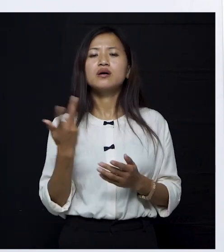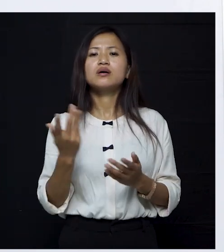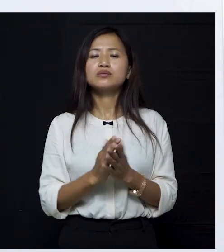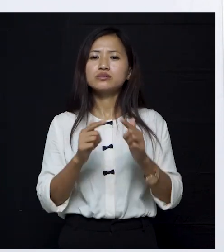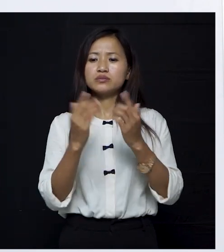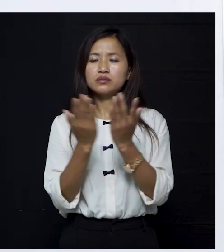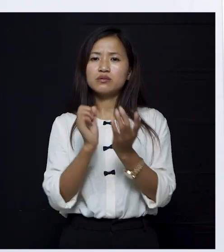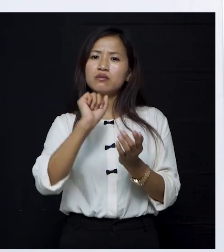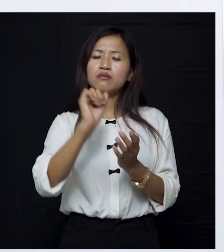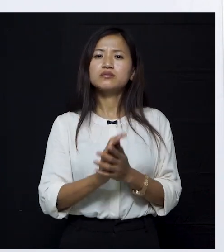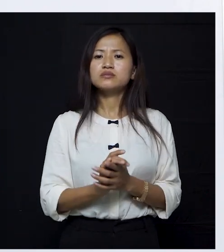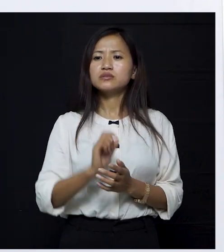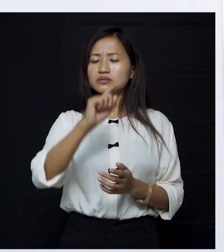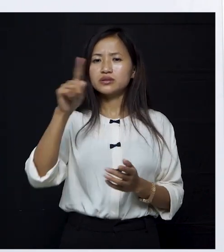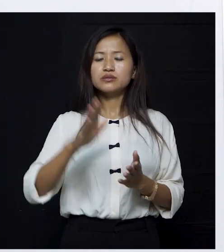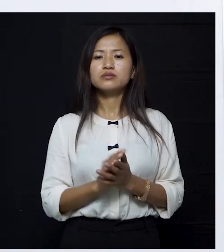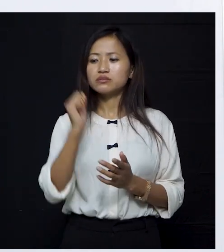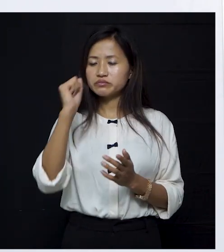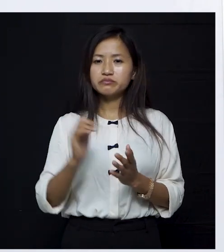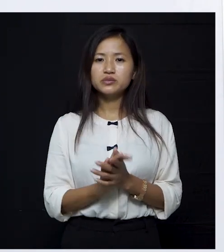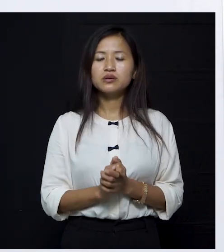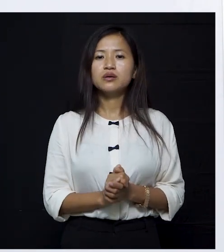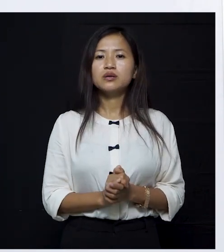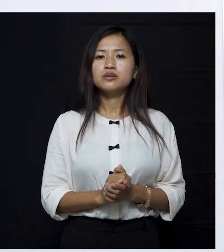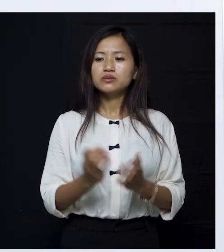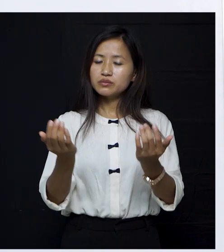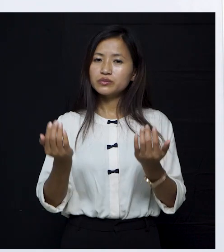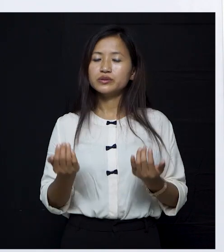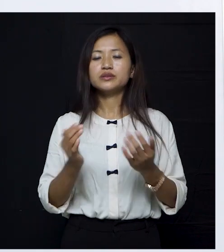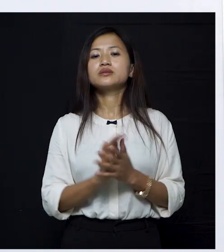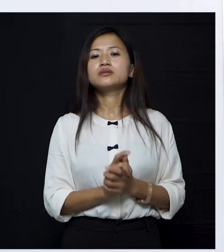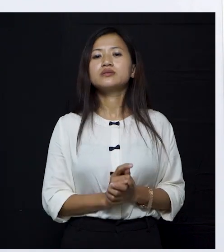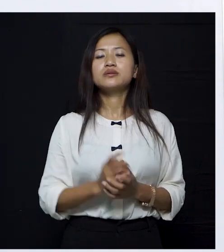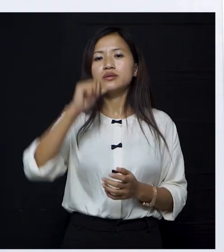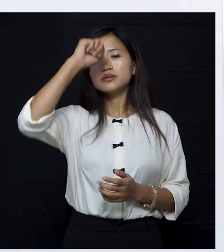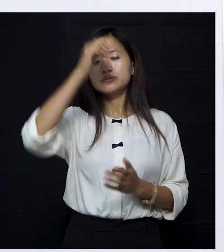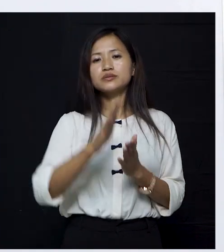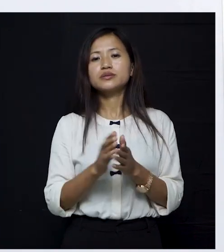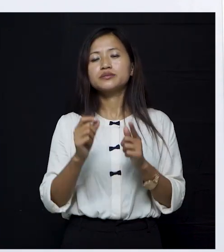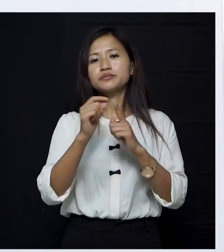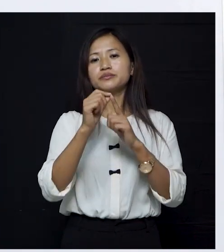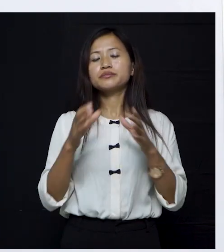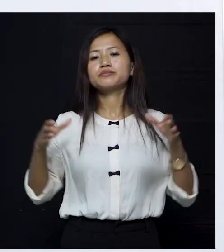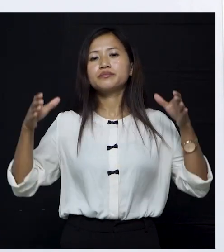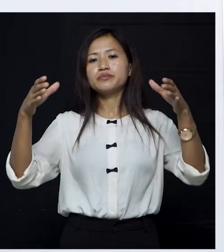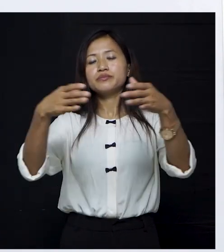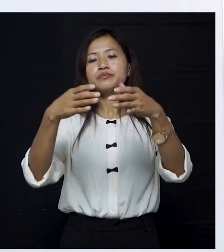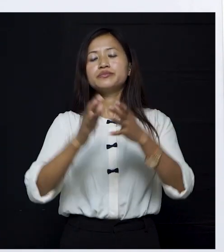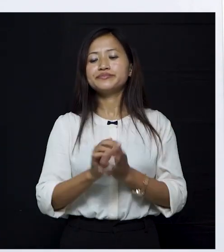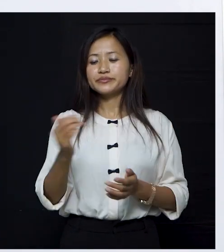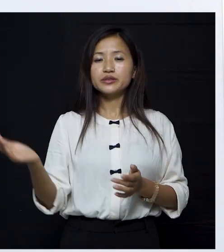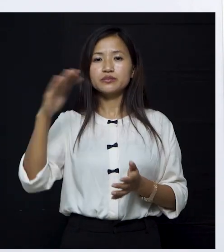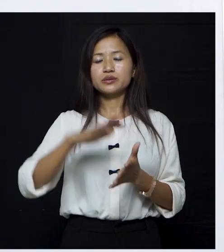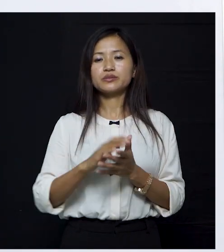their rights also, okay? So in order to make sure that they are protected, the Indian Parliament also, they came up with this